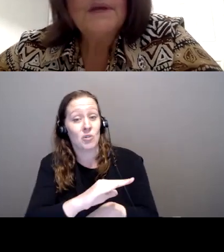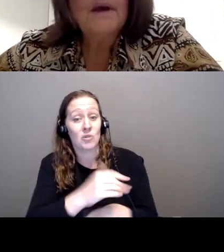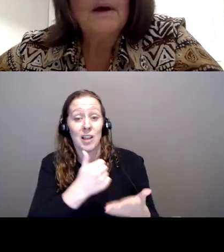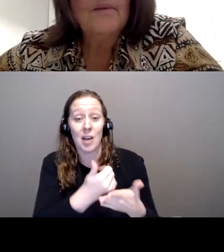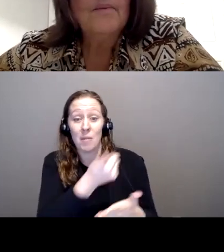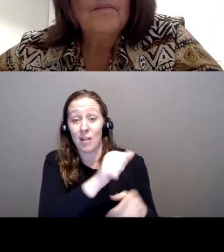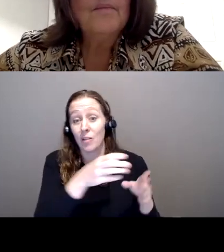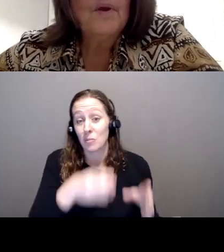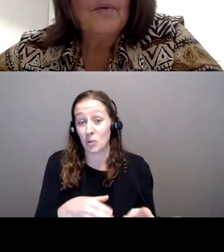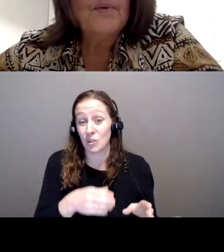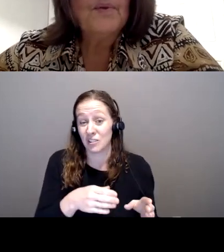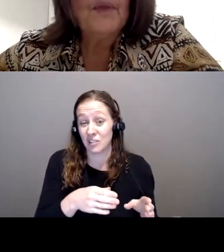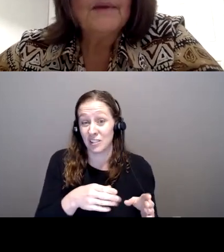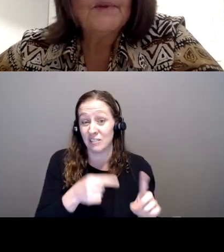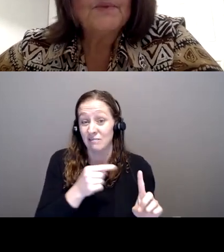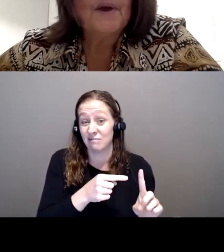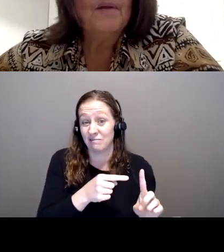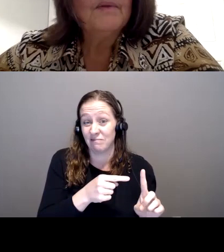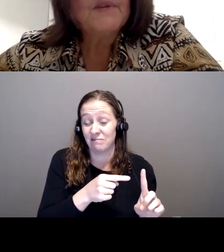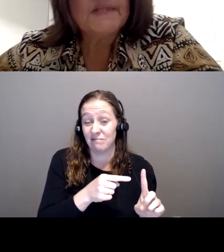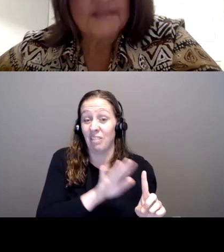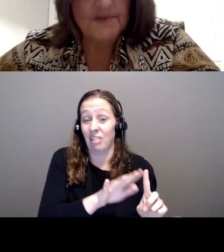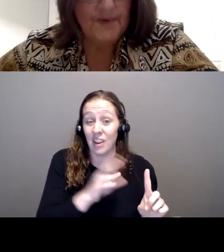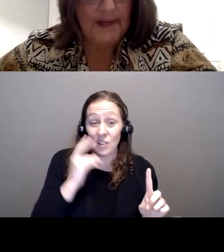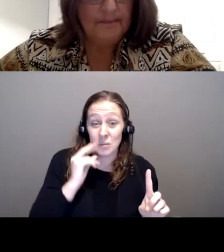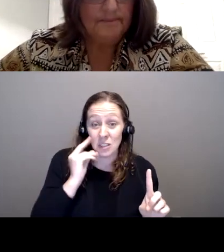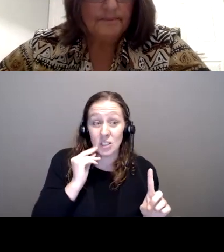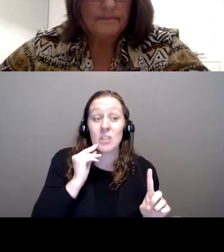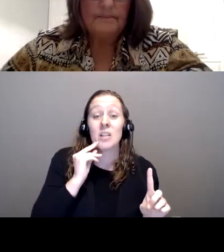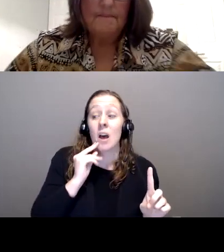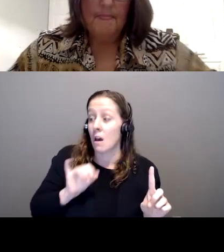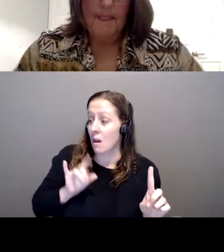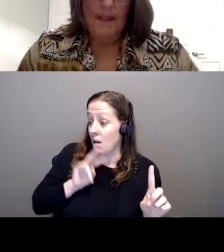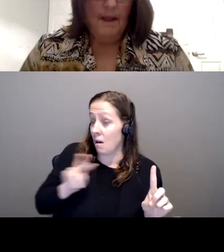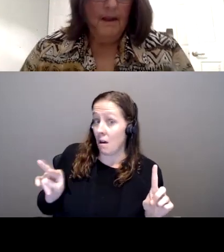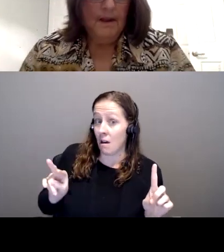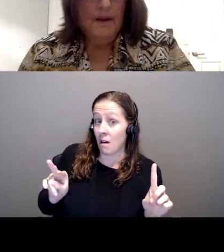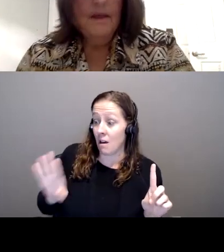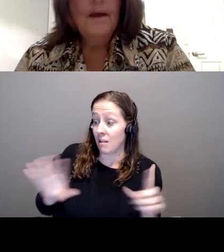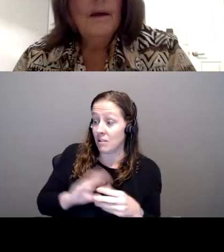else go through theirs as well successfully.